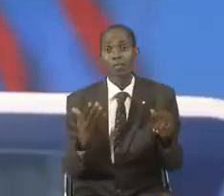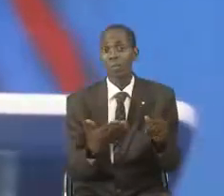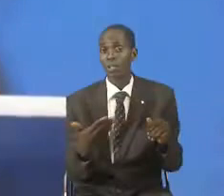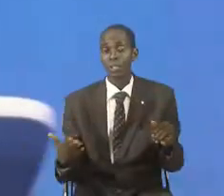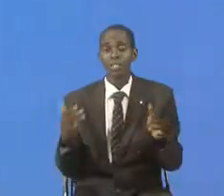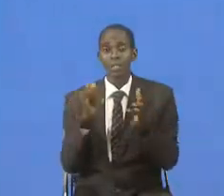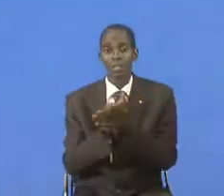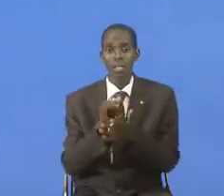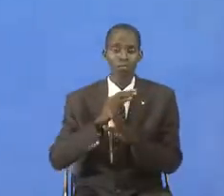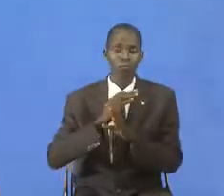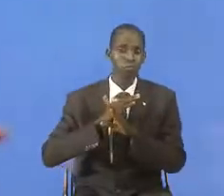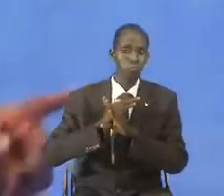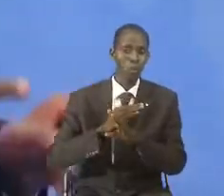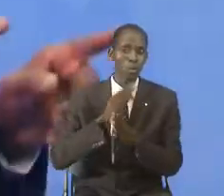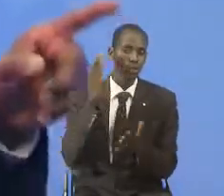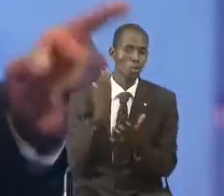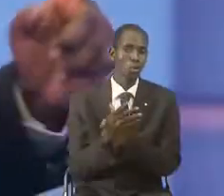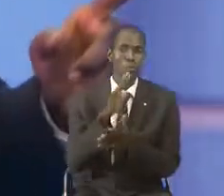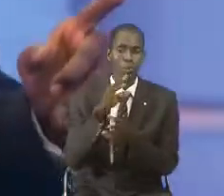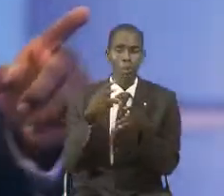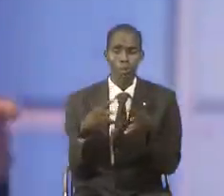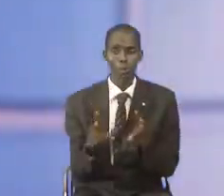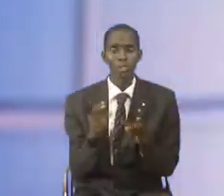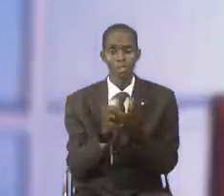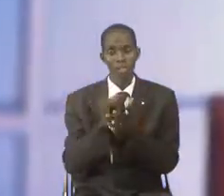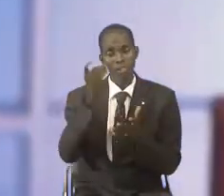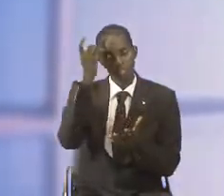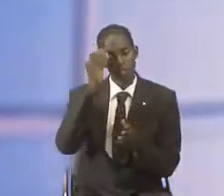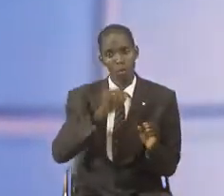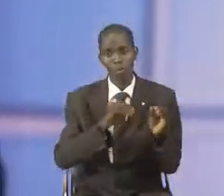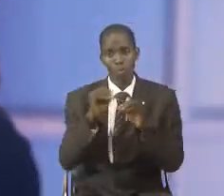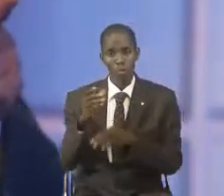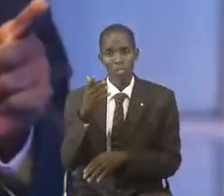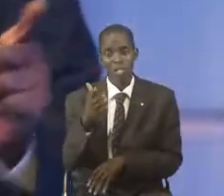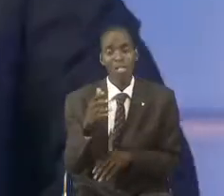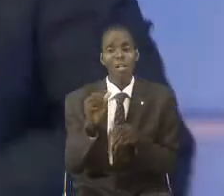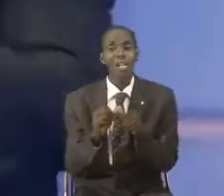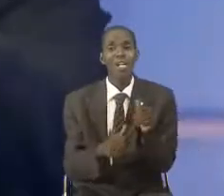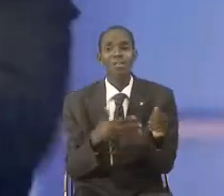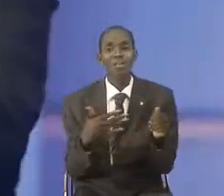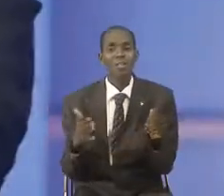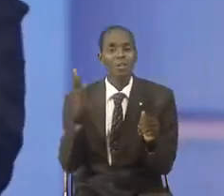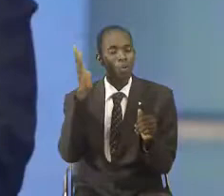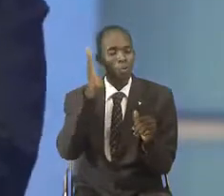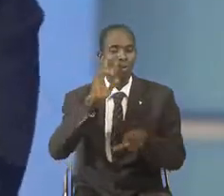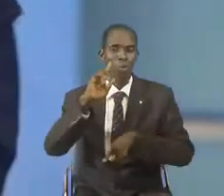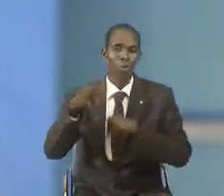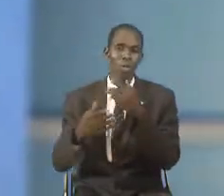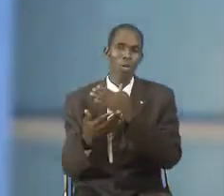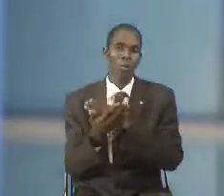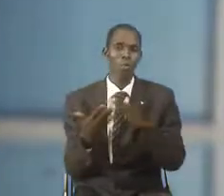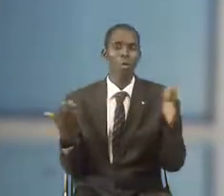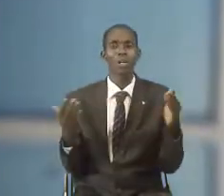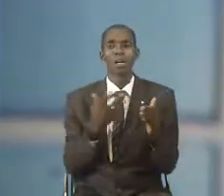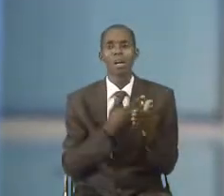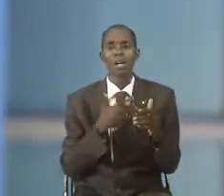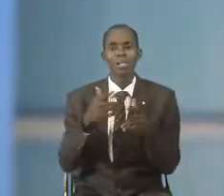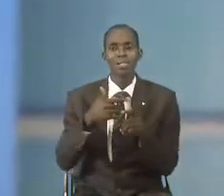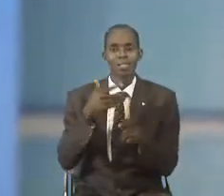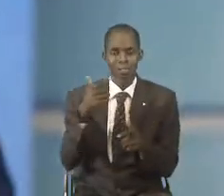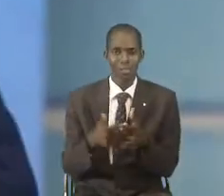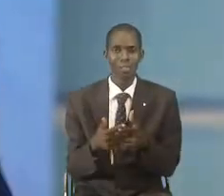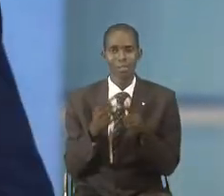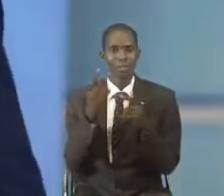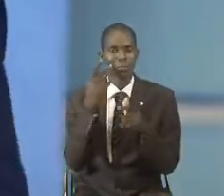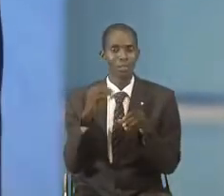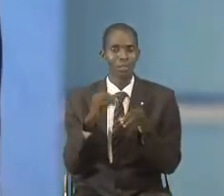is my Savior, every sin that stands in your way, that the devil puts there,